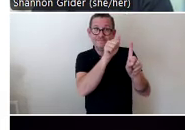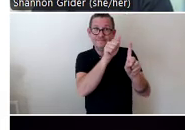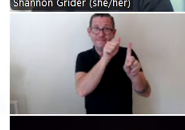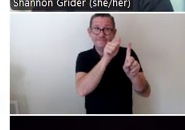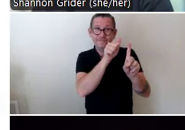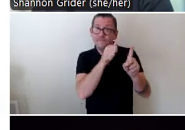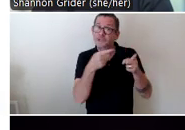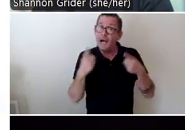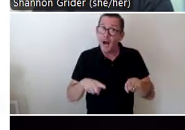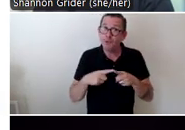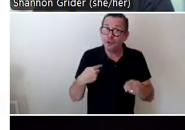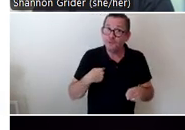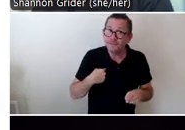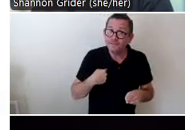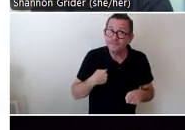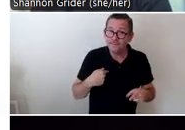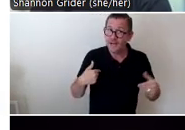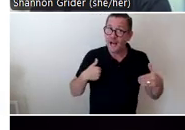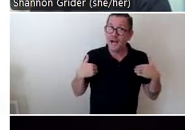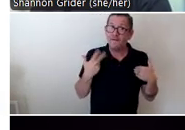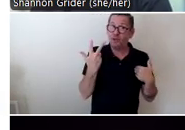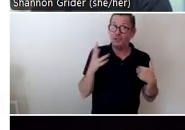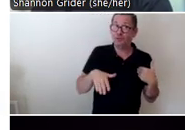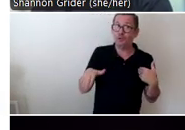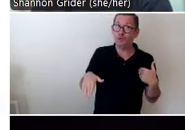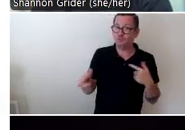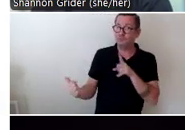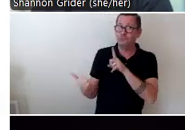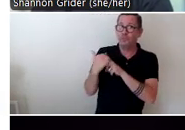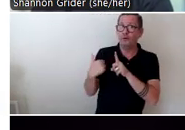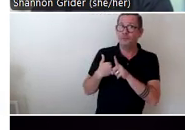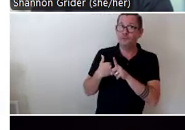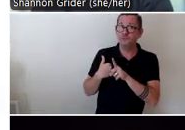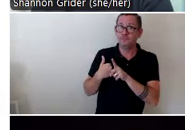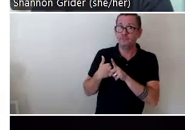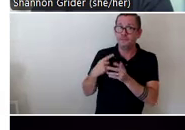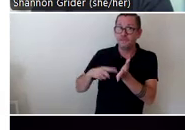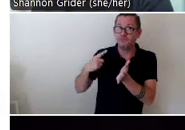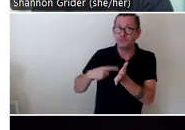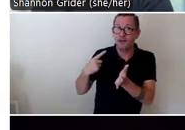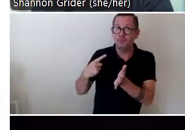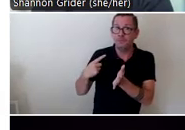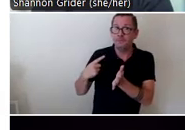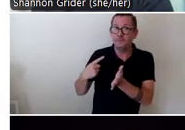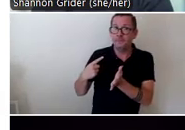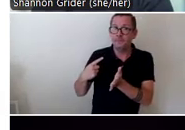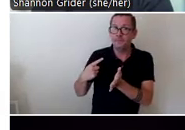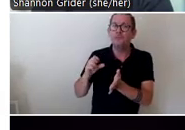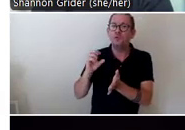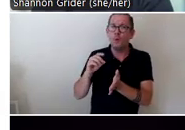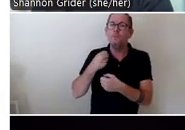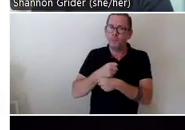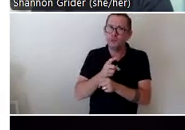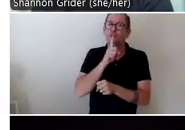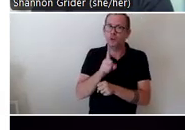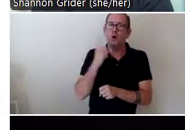the father about the child through an interpreter. I will tell you, this has happened to me numerous times. I have 3